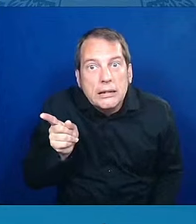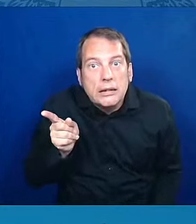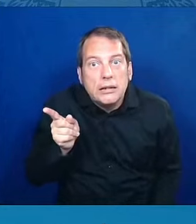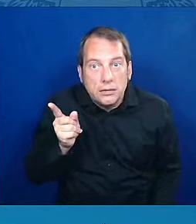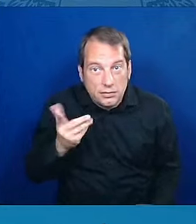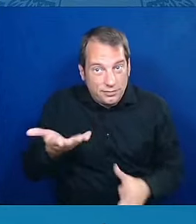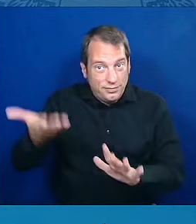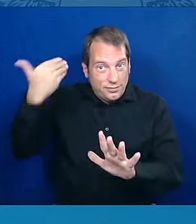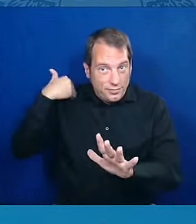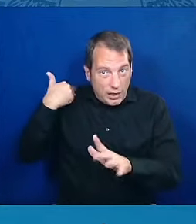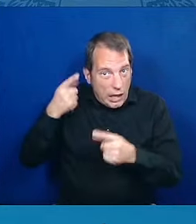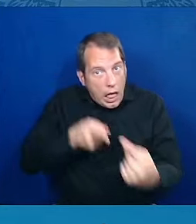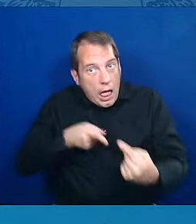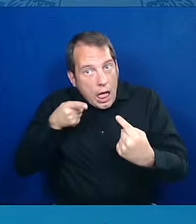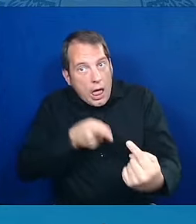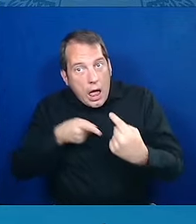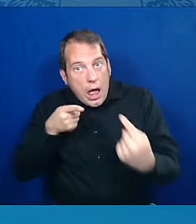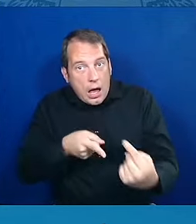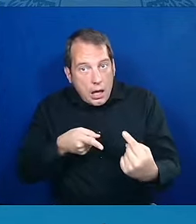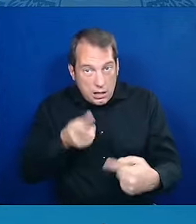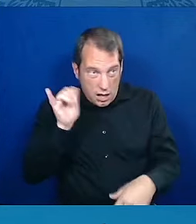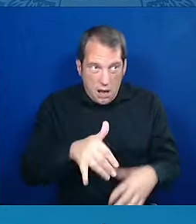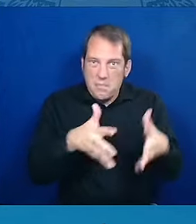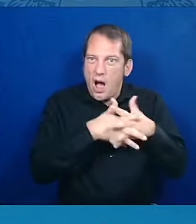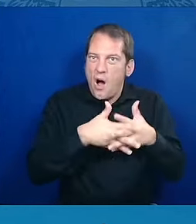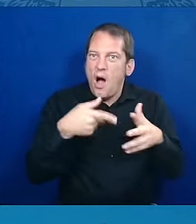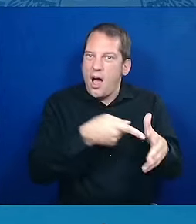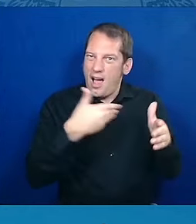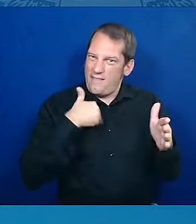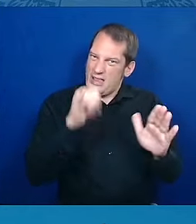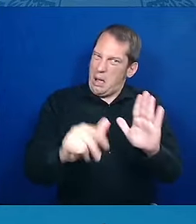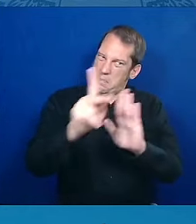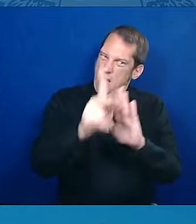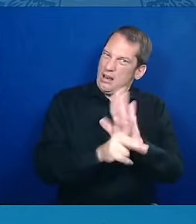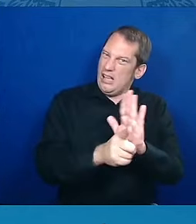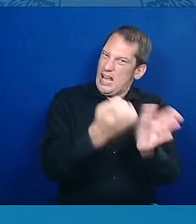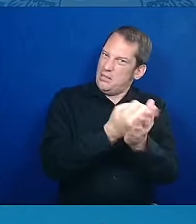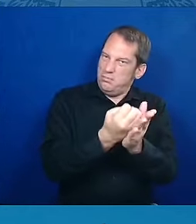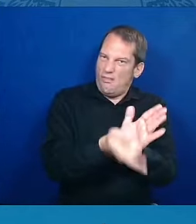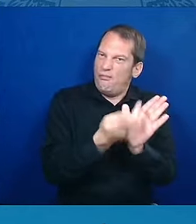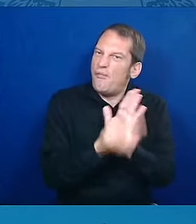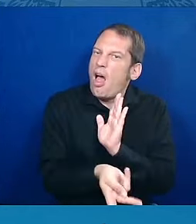back. We are not going back.